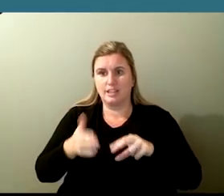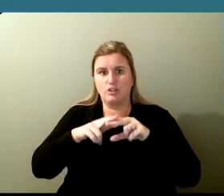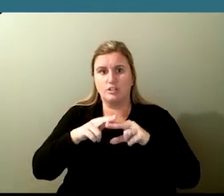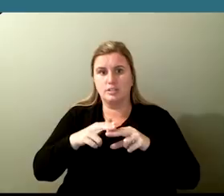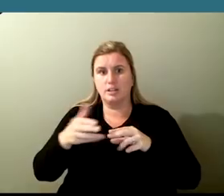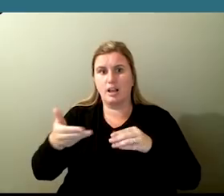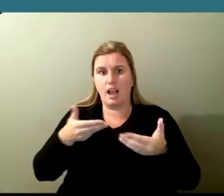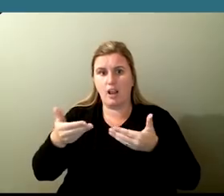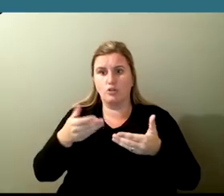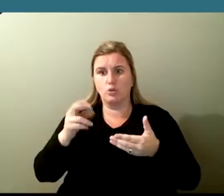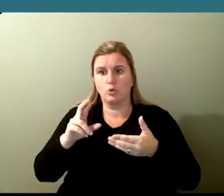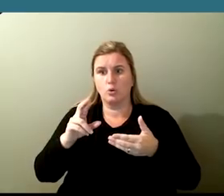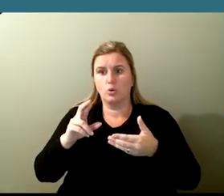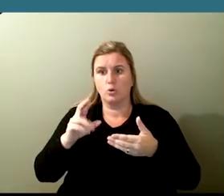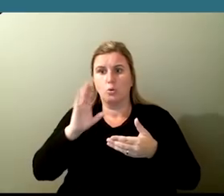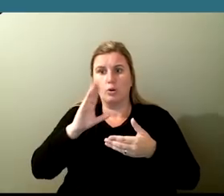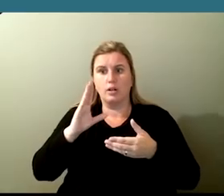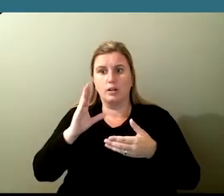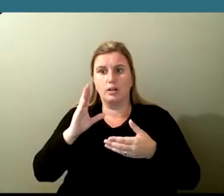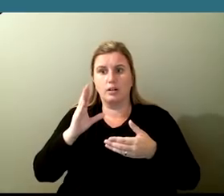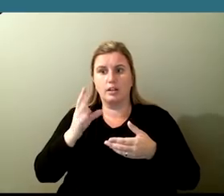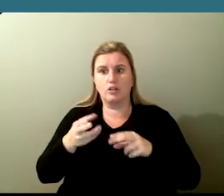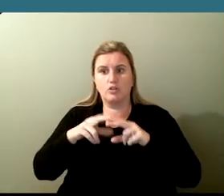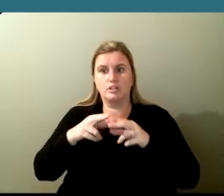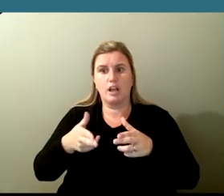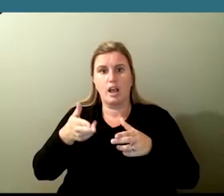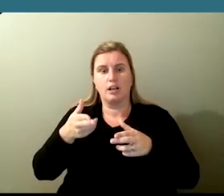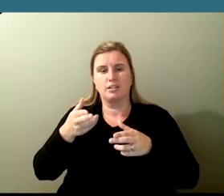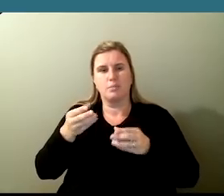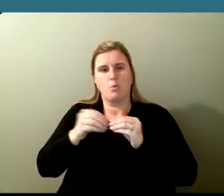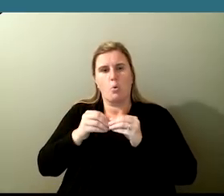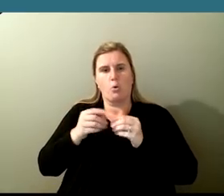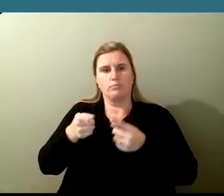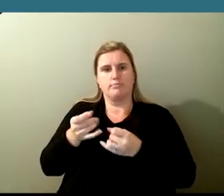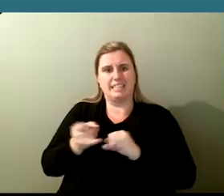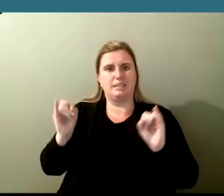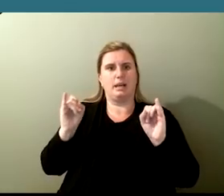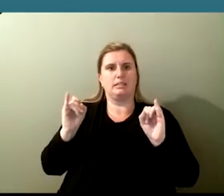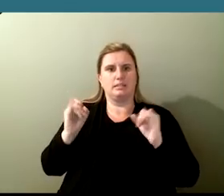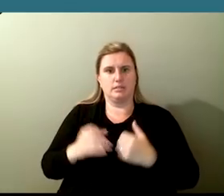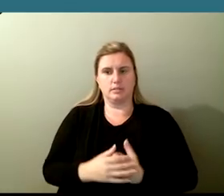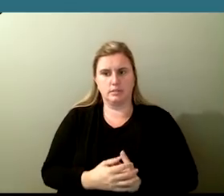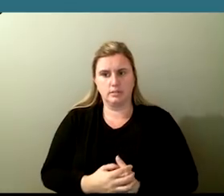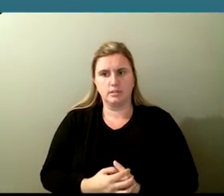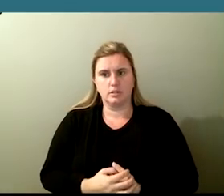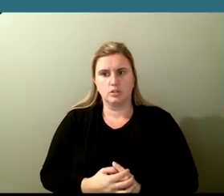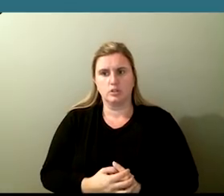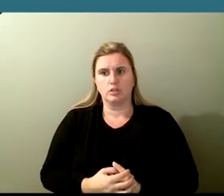higher, or with increased higher rates of independence due